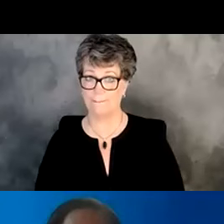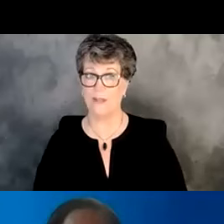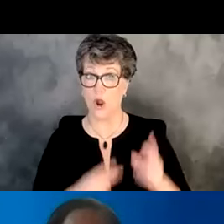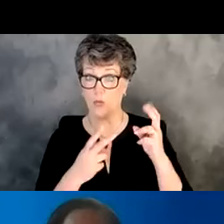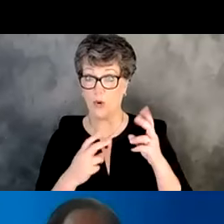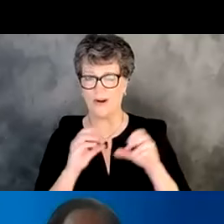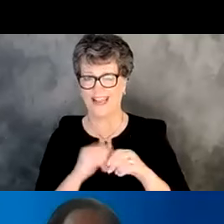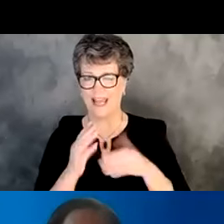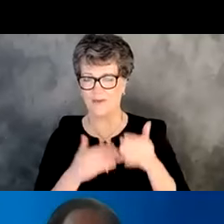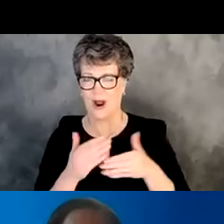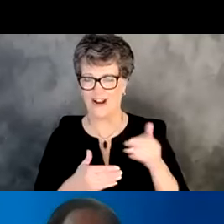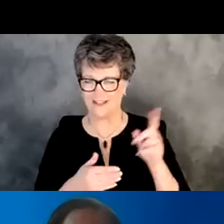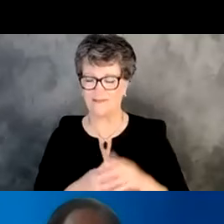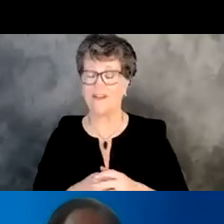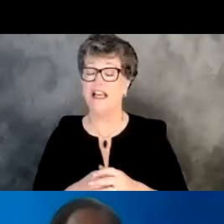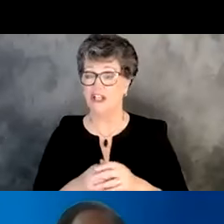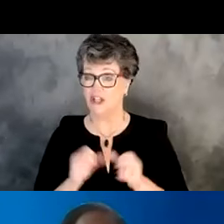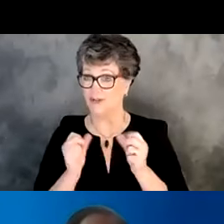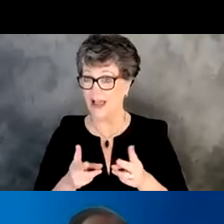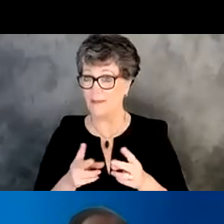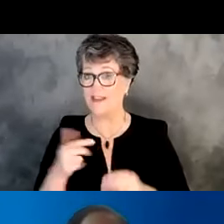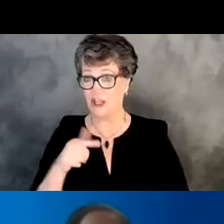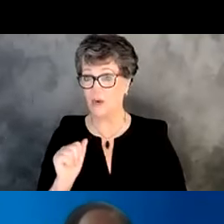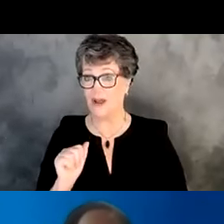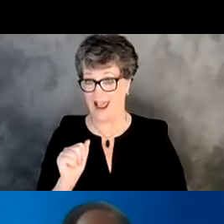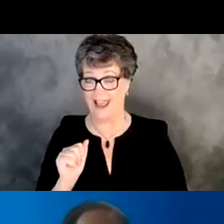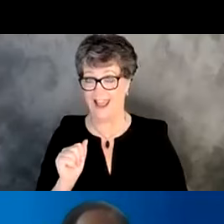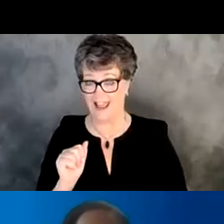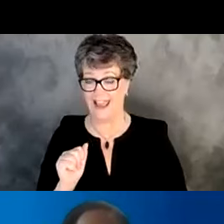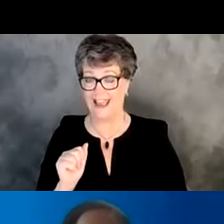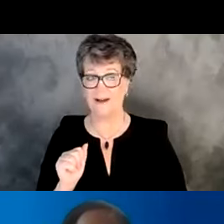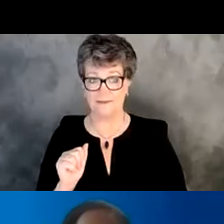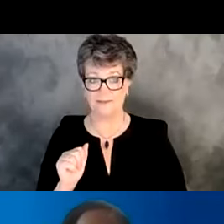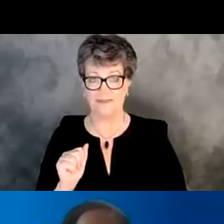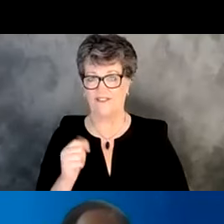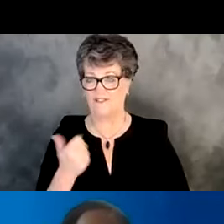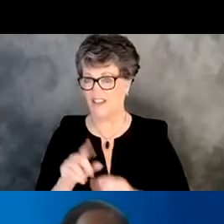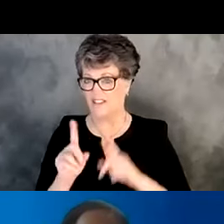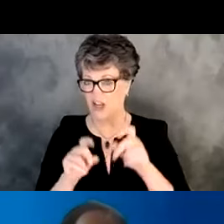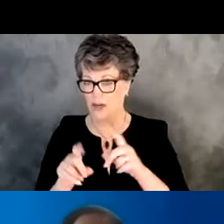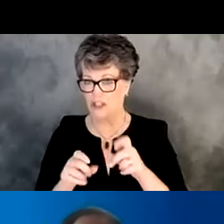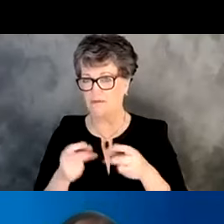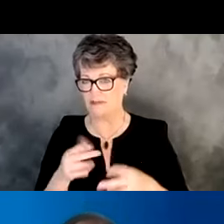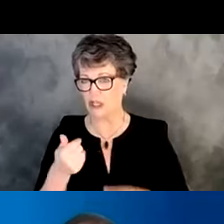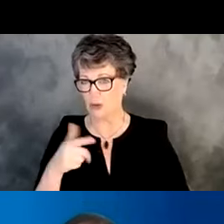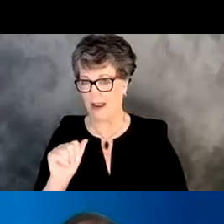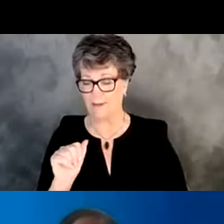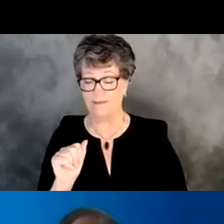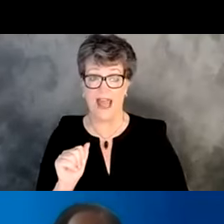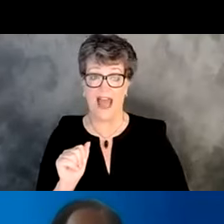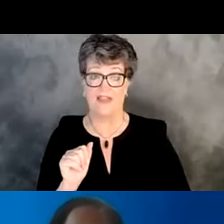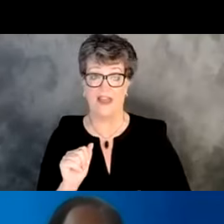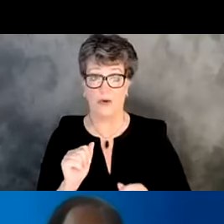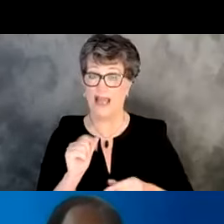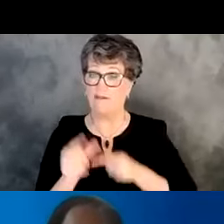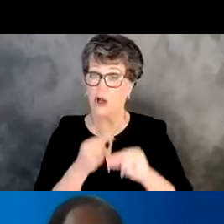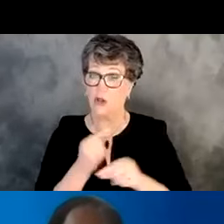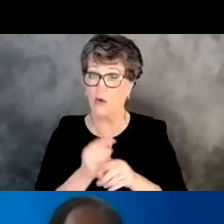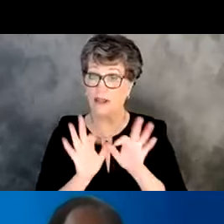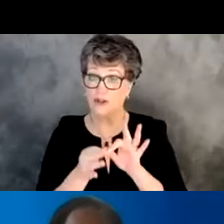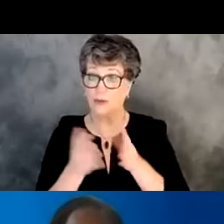please feel free to type your questions into the Q&A box. In addition to that, if we have the global interpretation